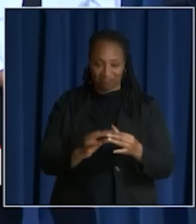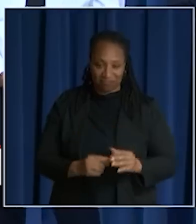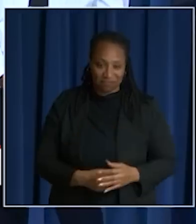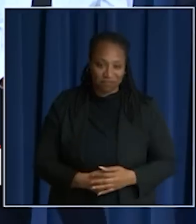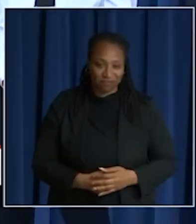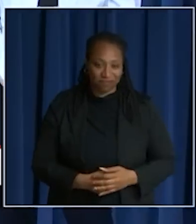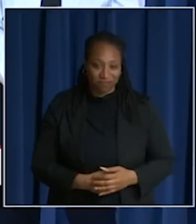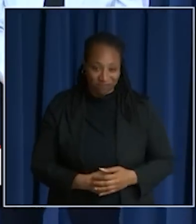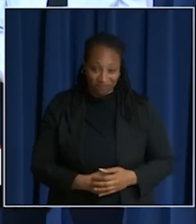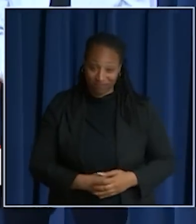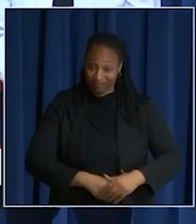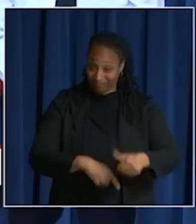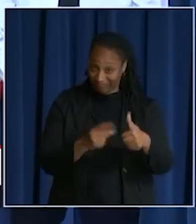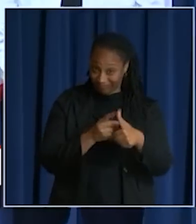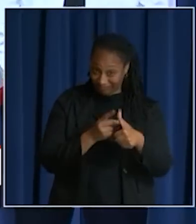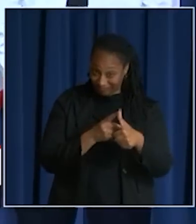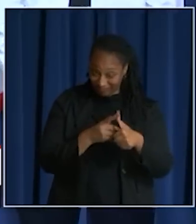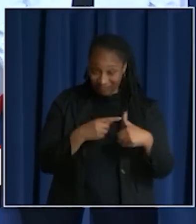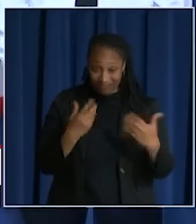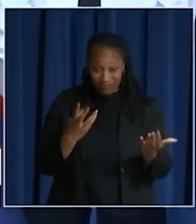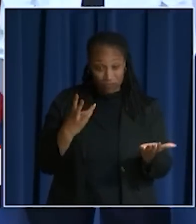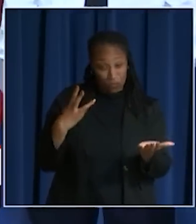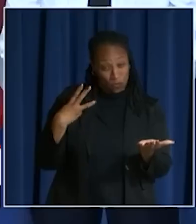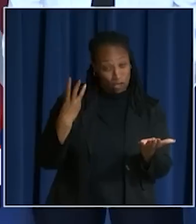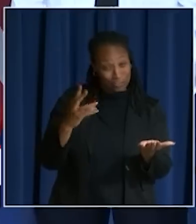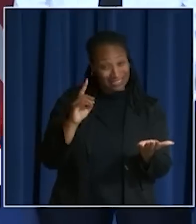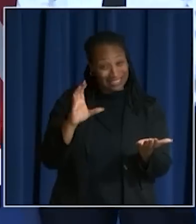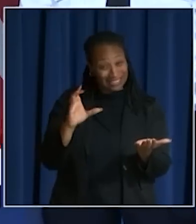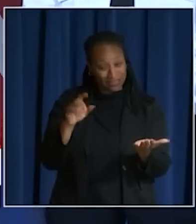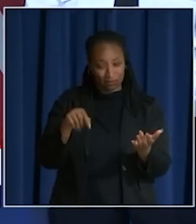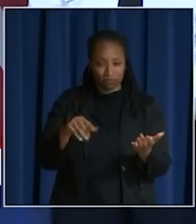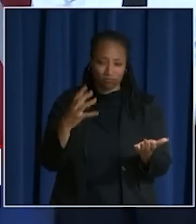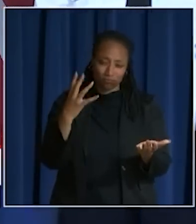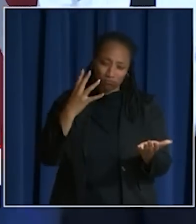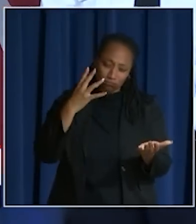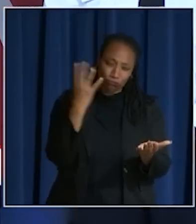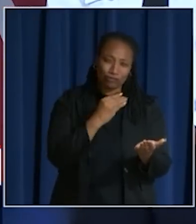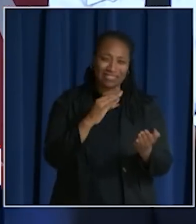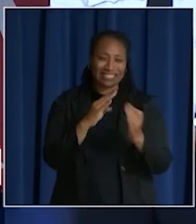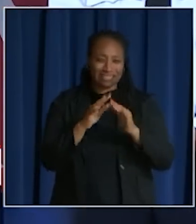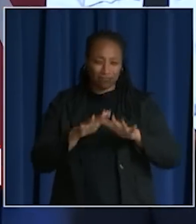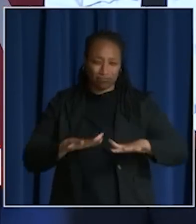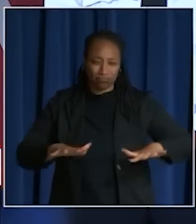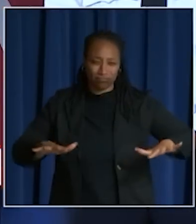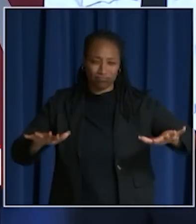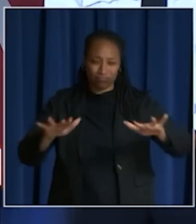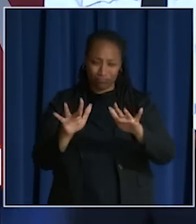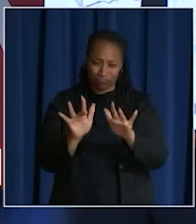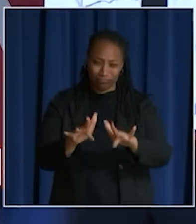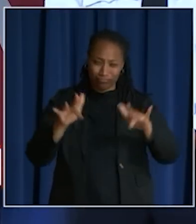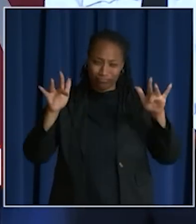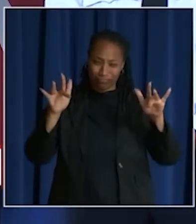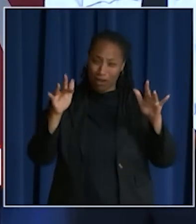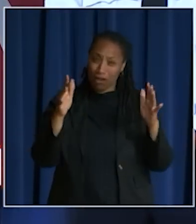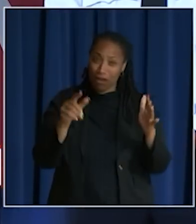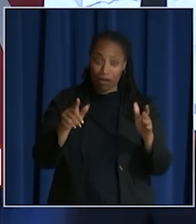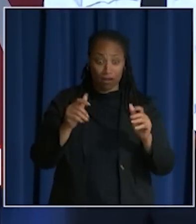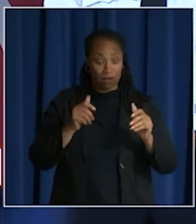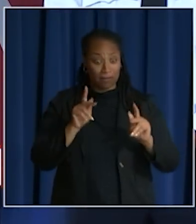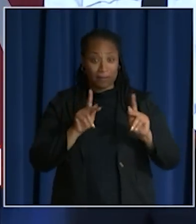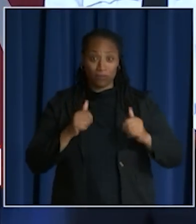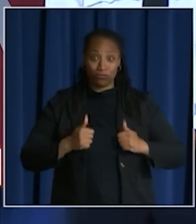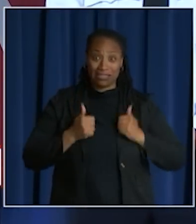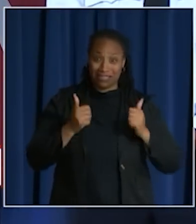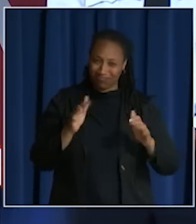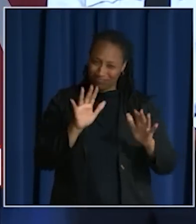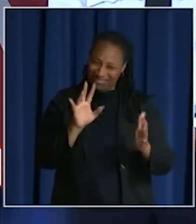is a beautiful city, magnificent city. We're home to 700,000 Washingtonians. We welcome